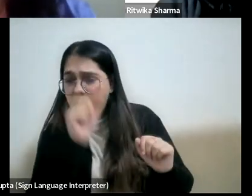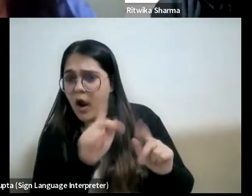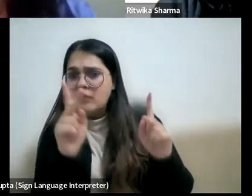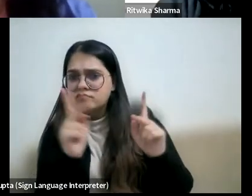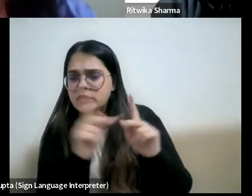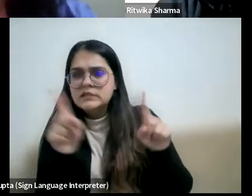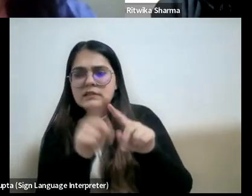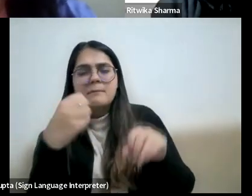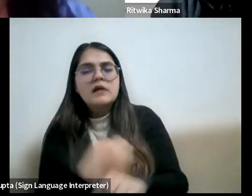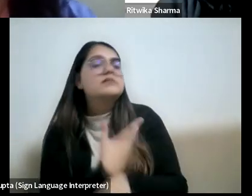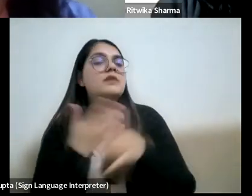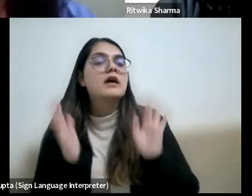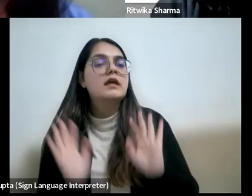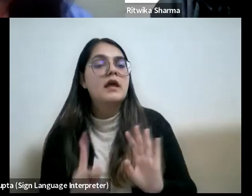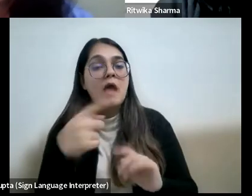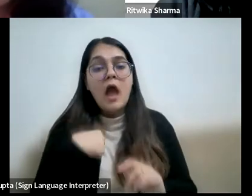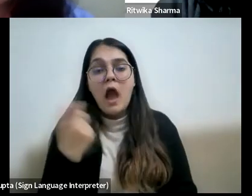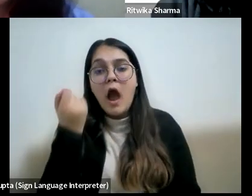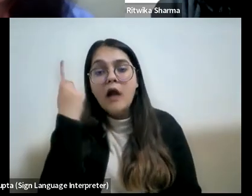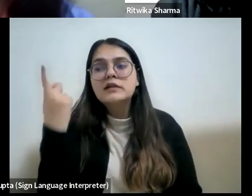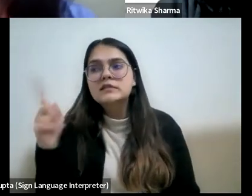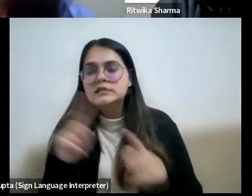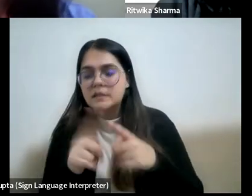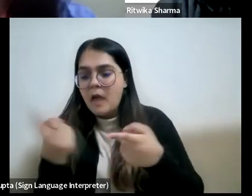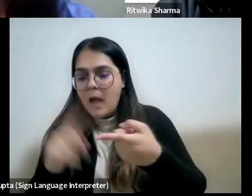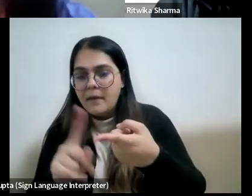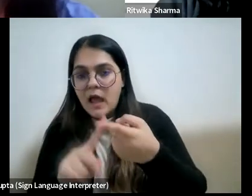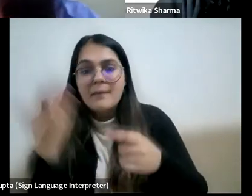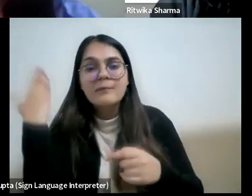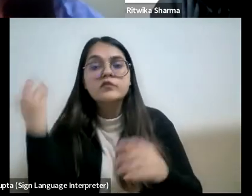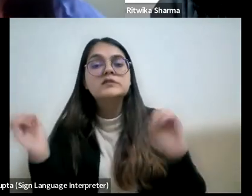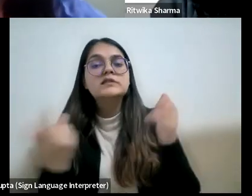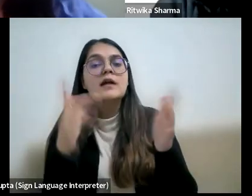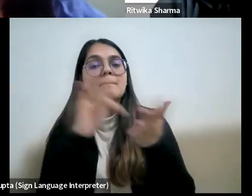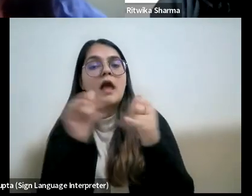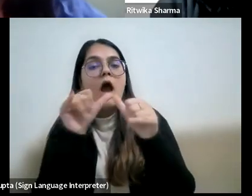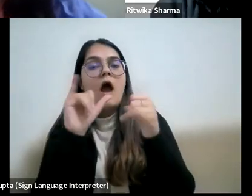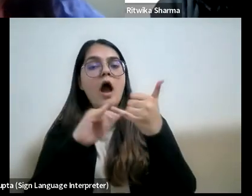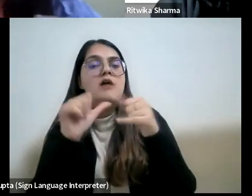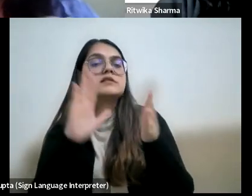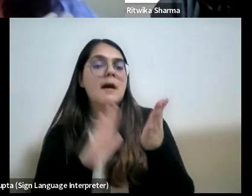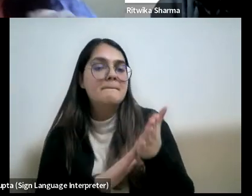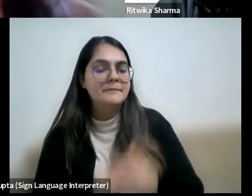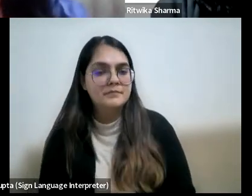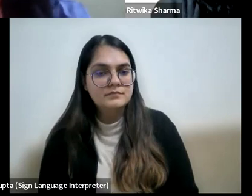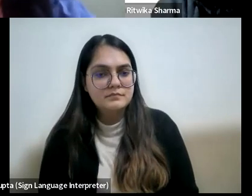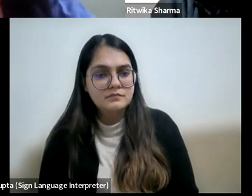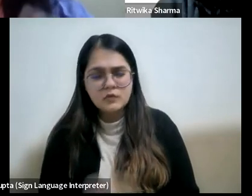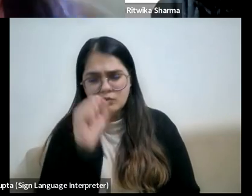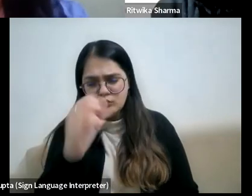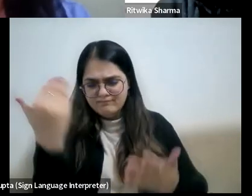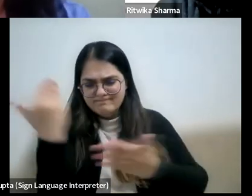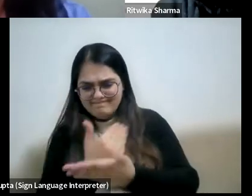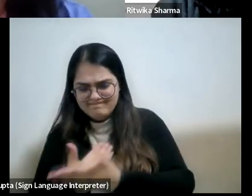inspired by our understanding what has happened in Assam. So everything was somewhere feeding in our collection and